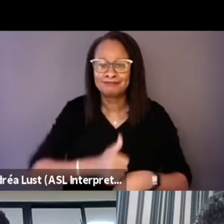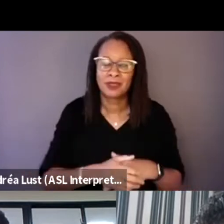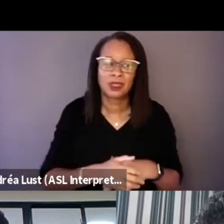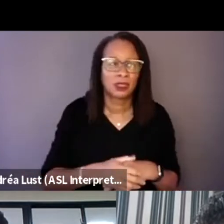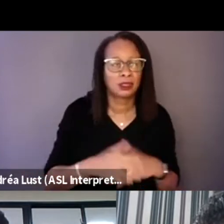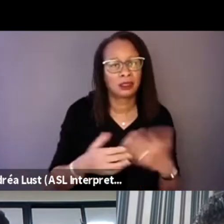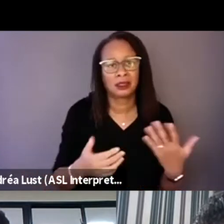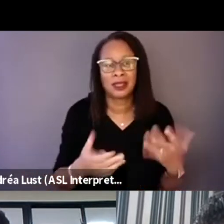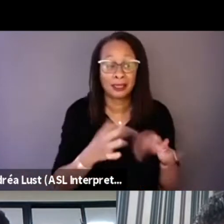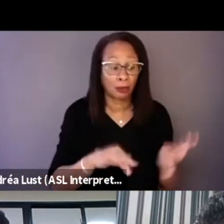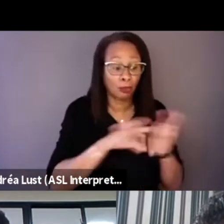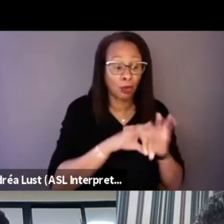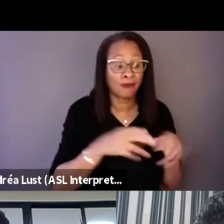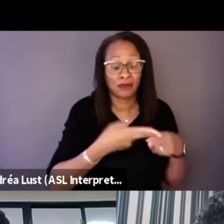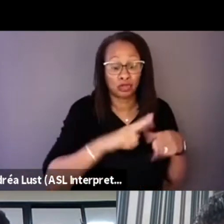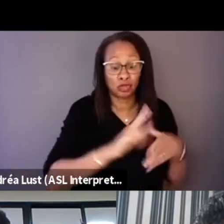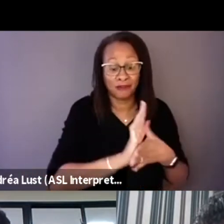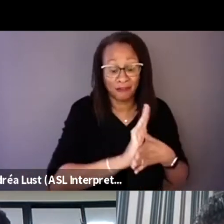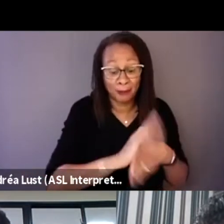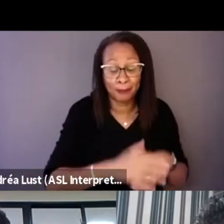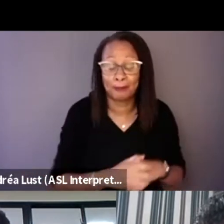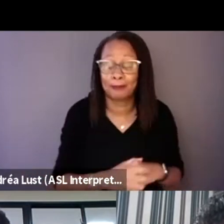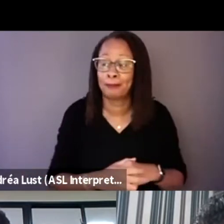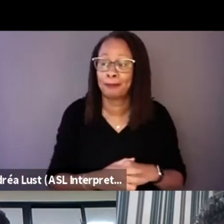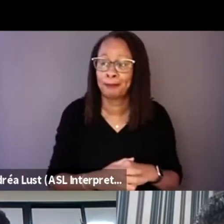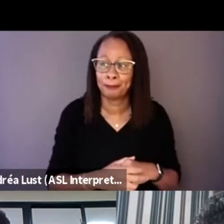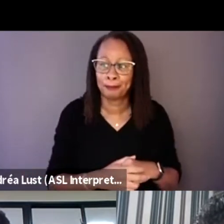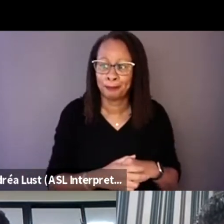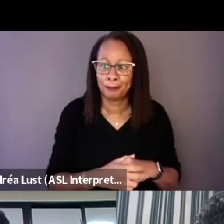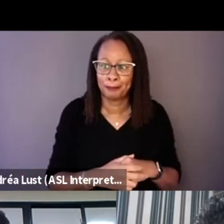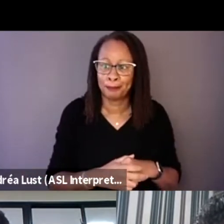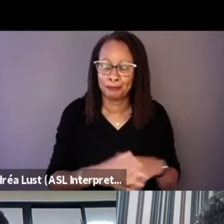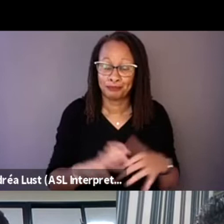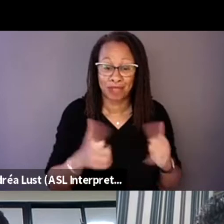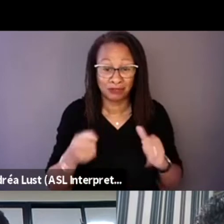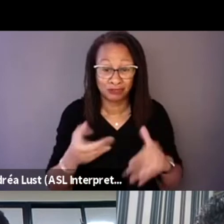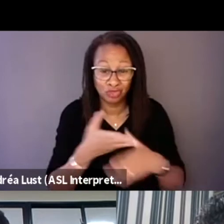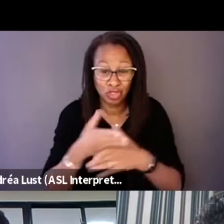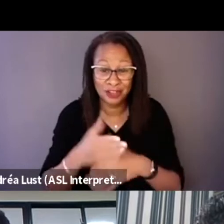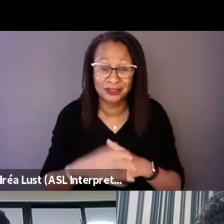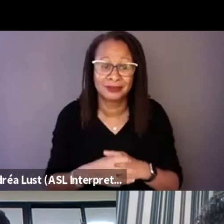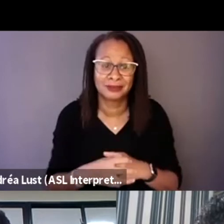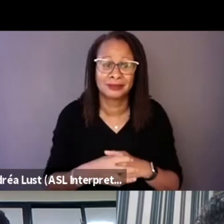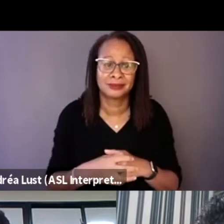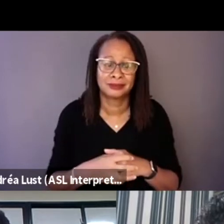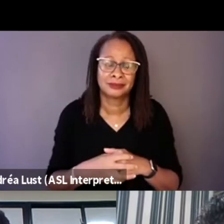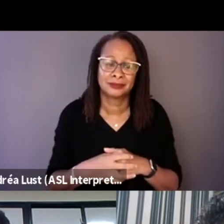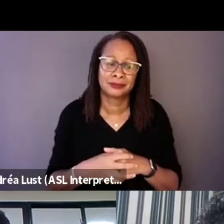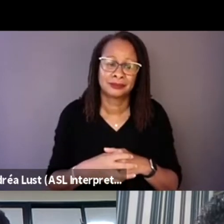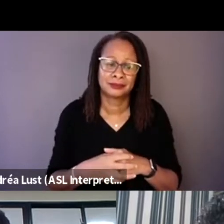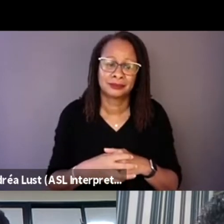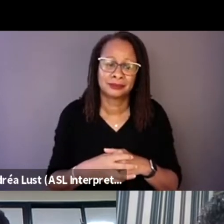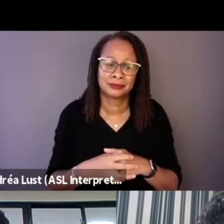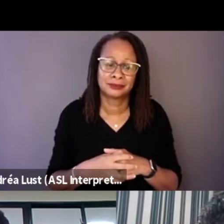of this short film, how you have shared, how you have said to